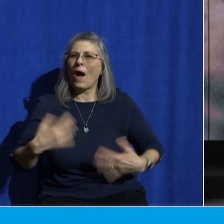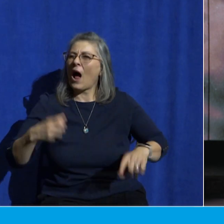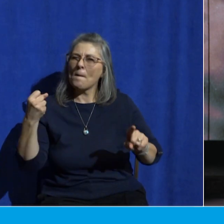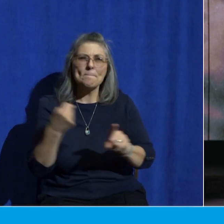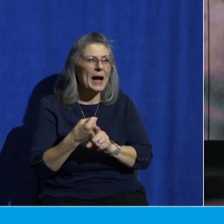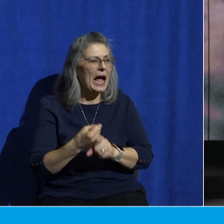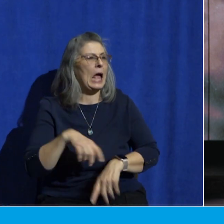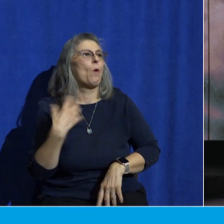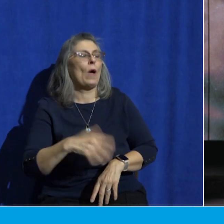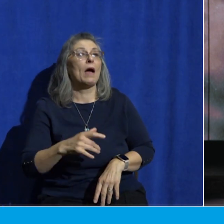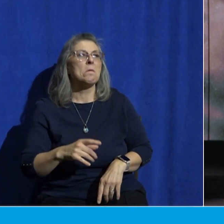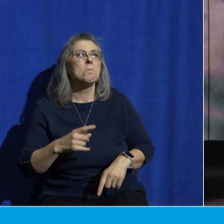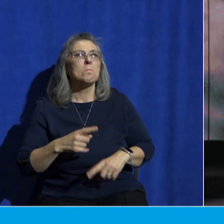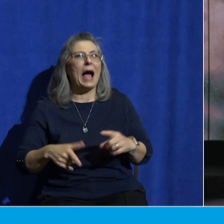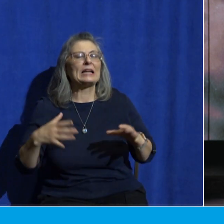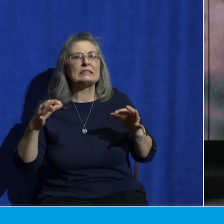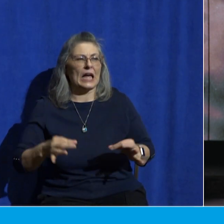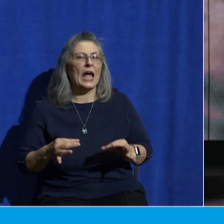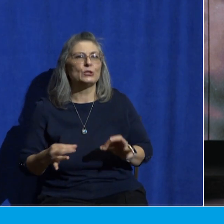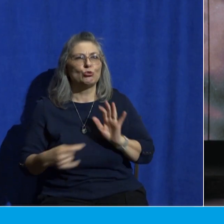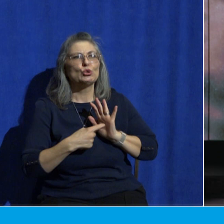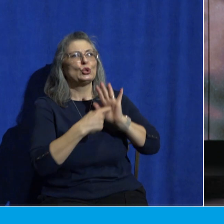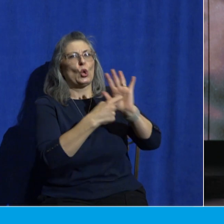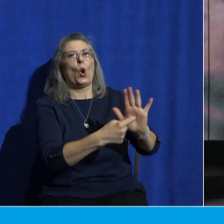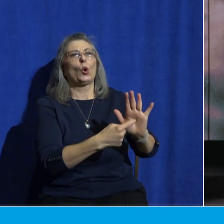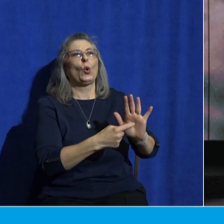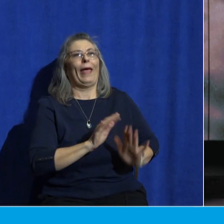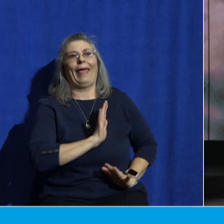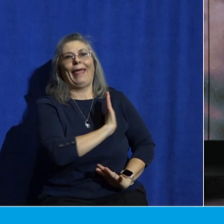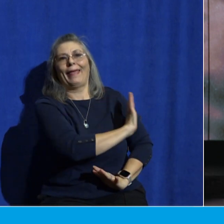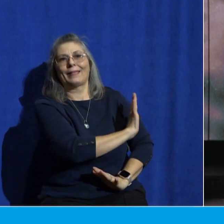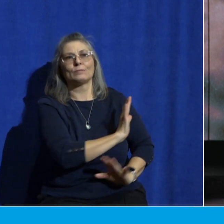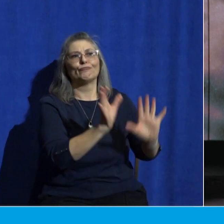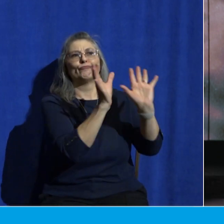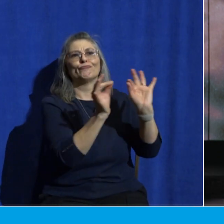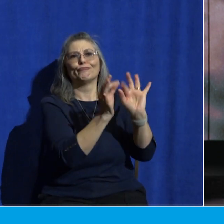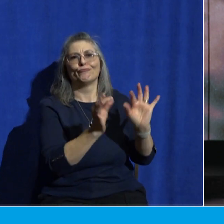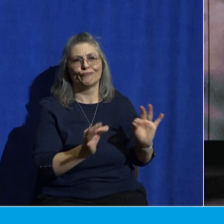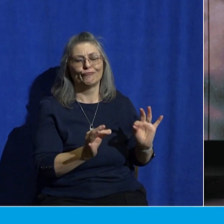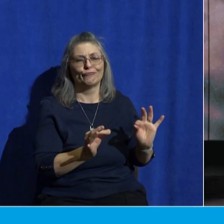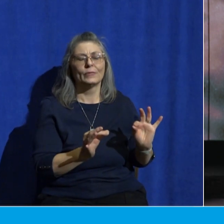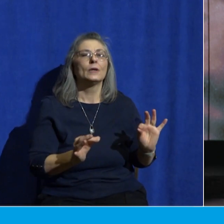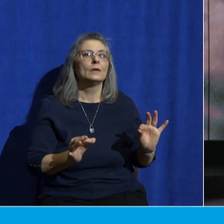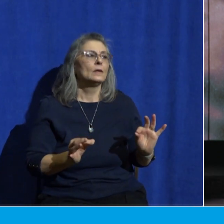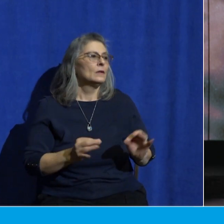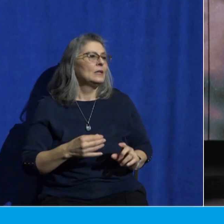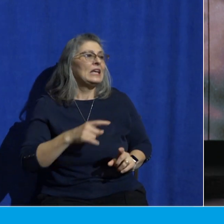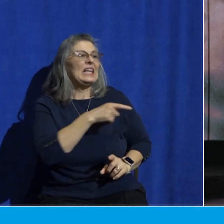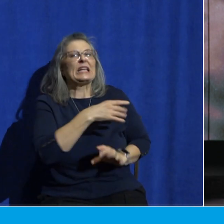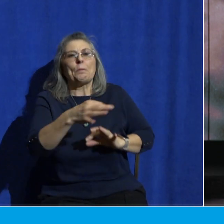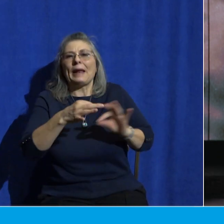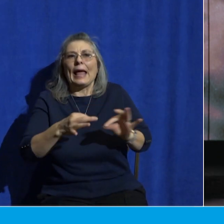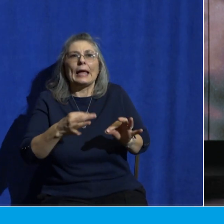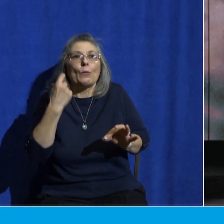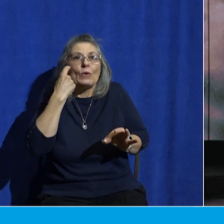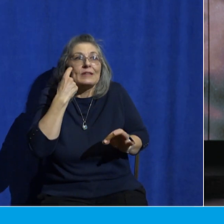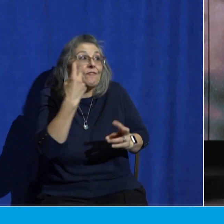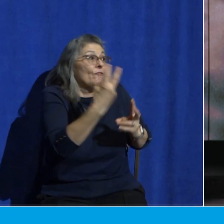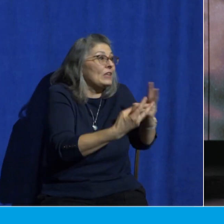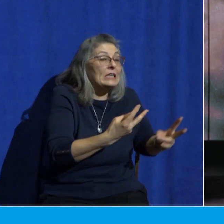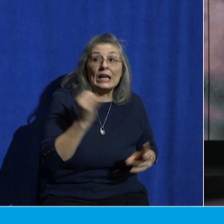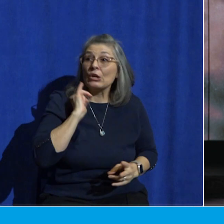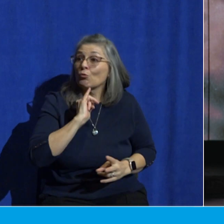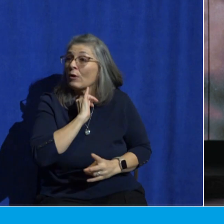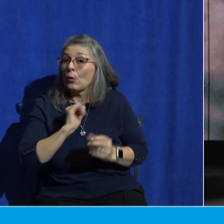this moment. So I want you to watch this clip. We'll pick up with him. He's talking about being in Israel recently with his son